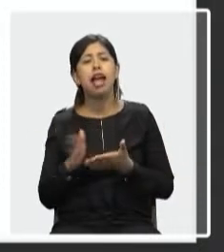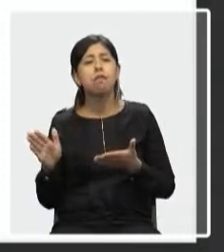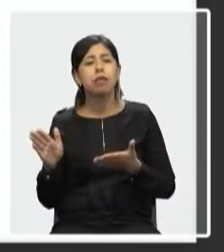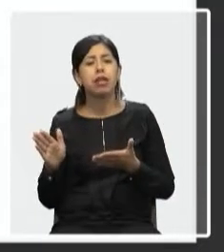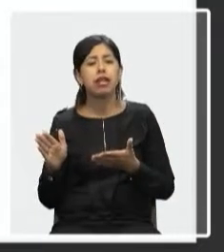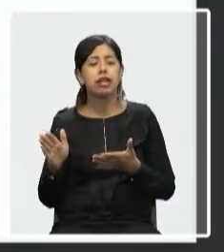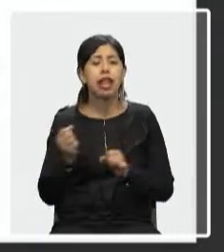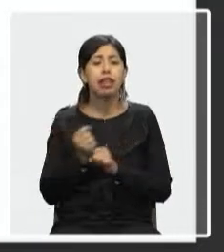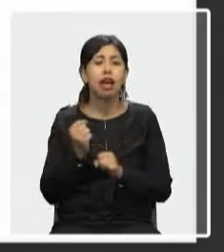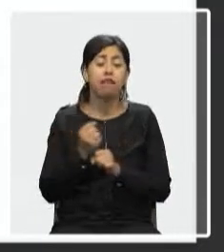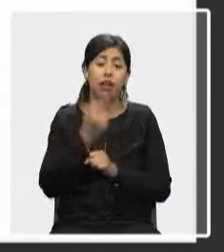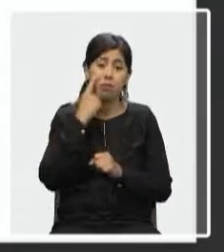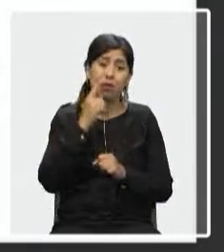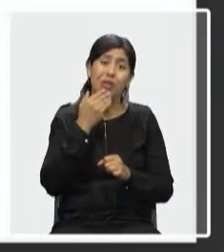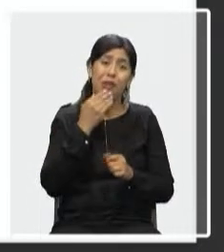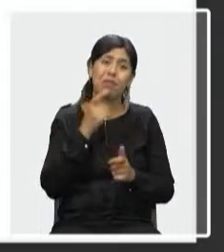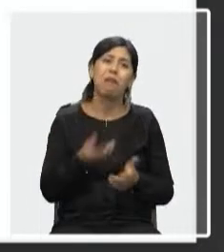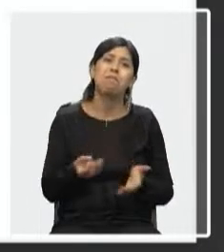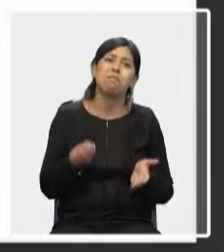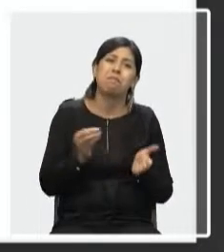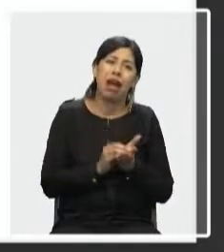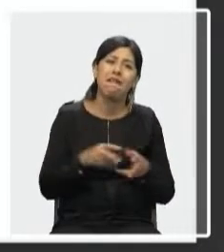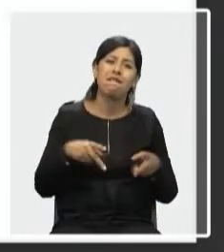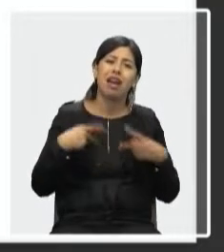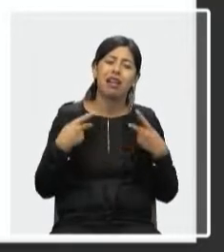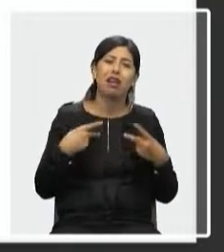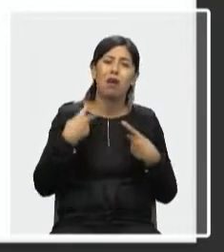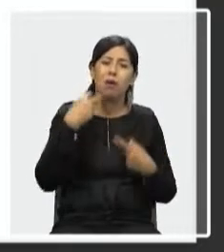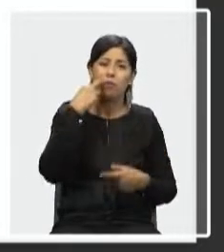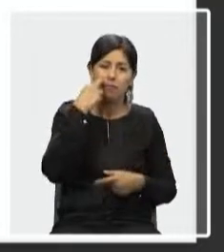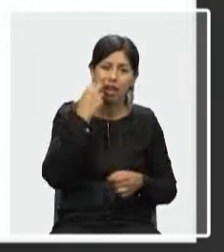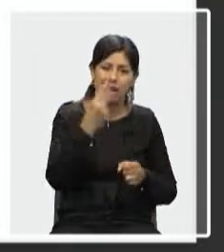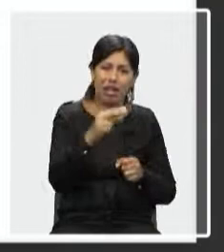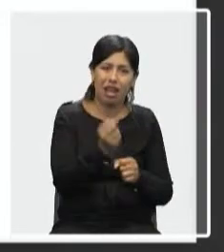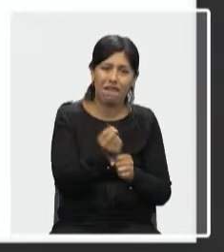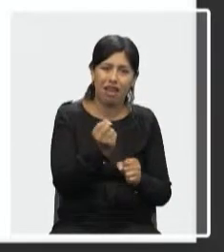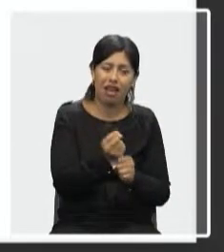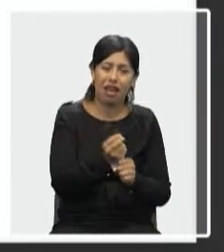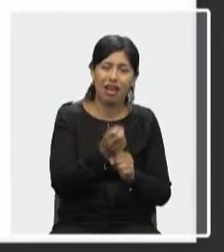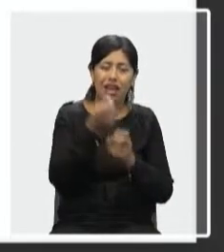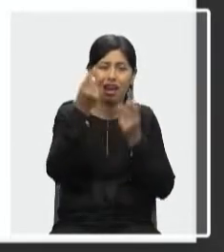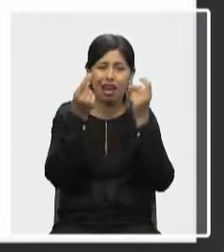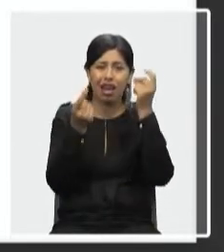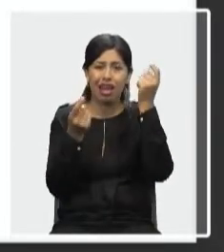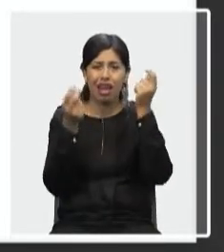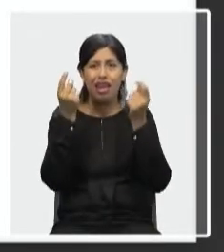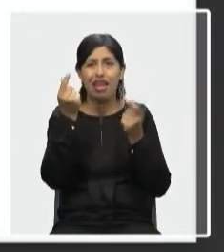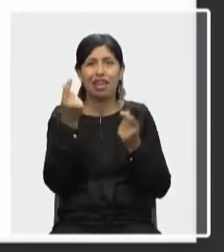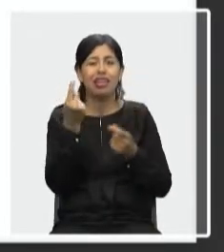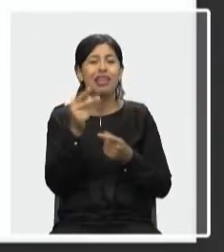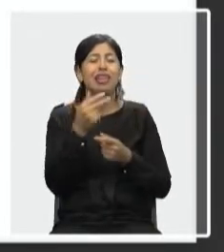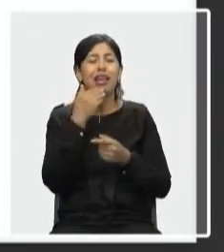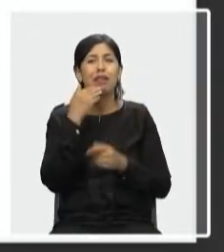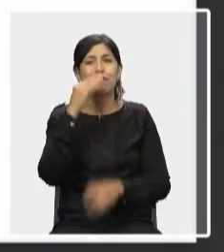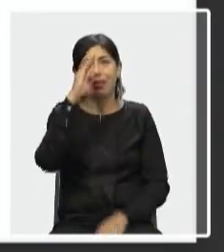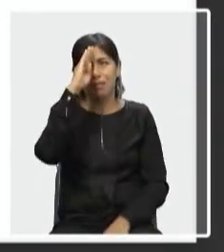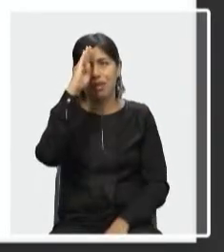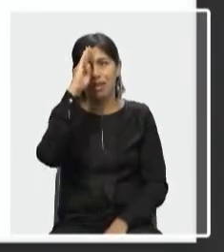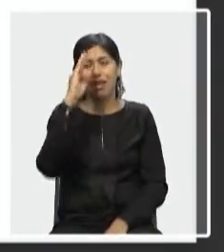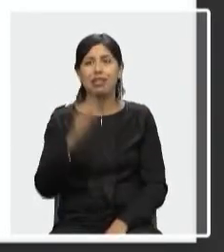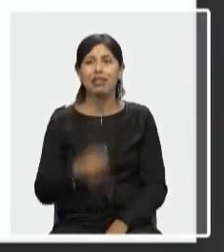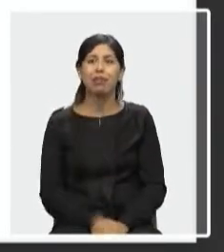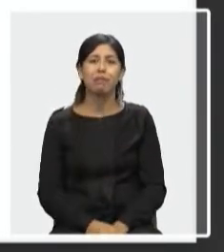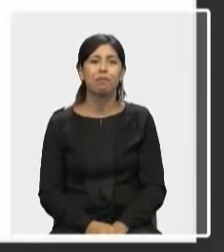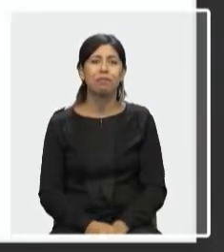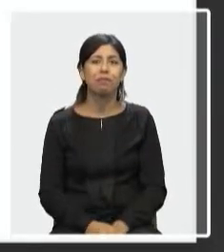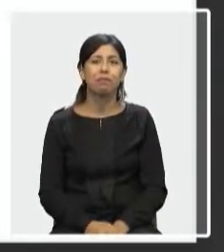and complements the knowledge and expertise and creativity that we bring to work. That's the second point. The third one I want to focus on